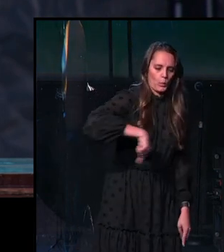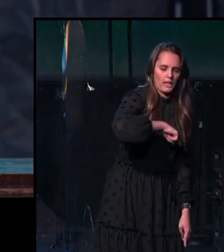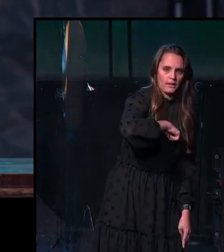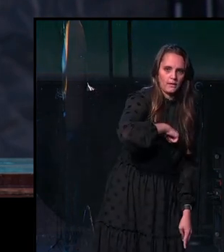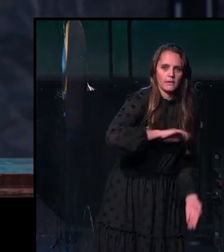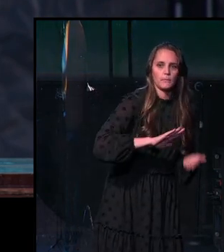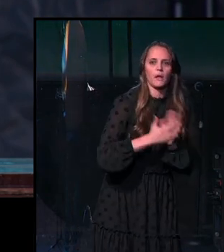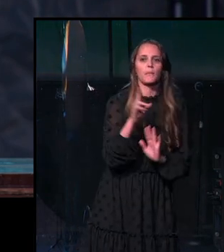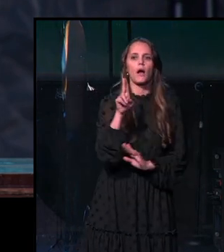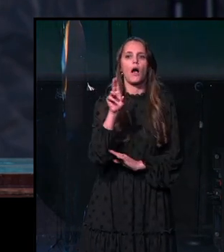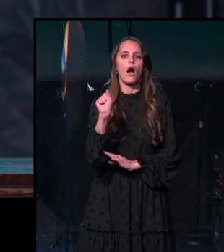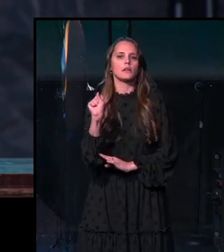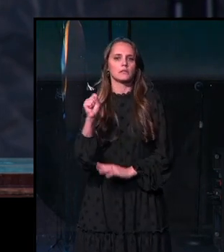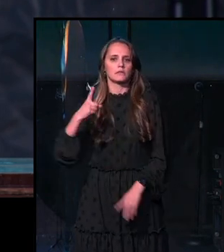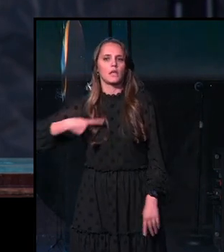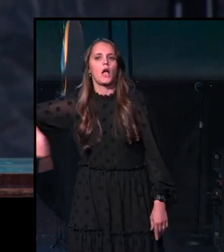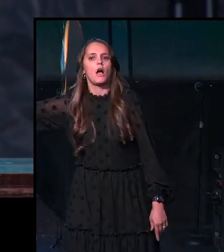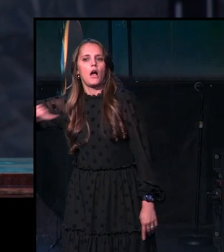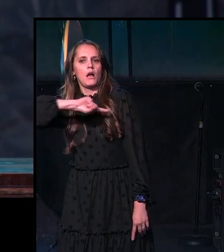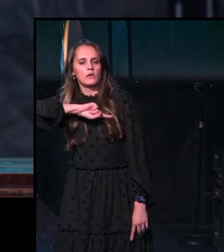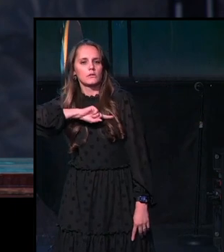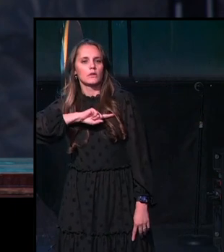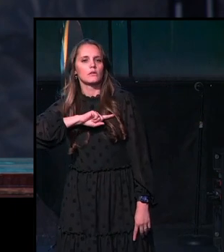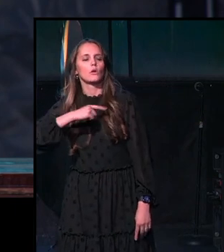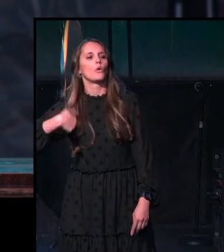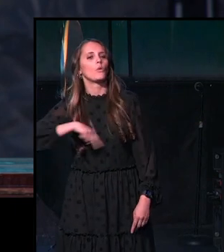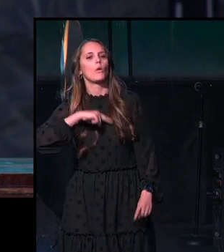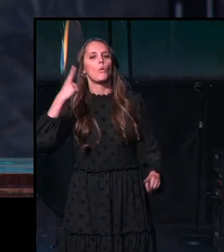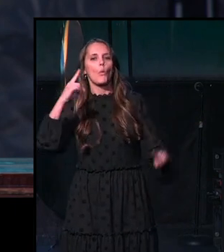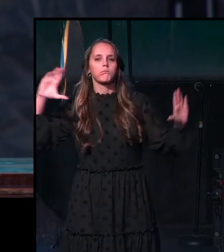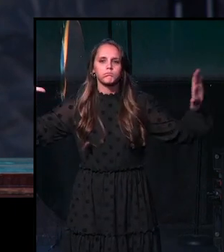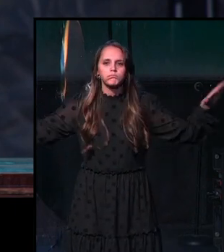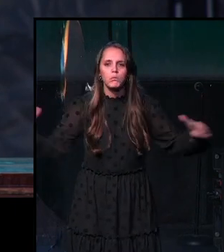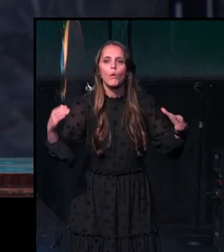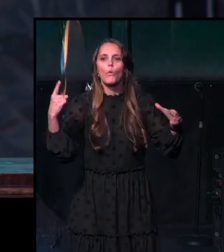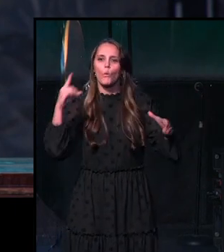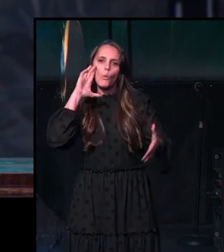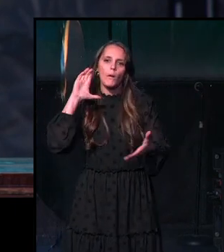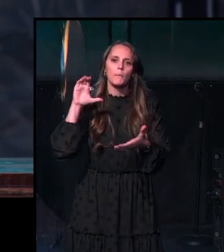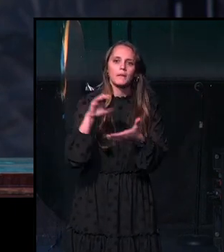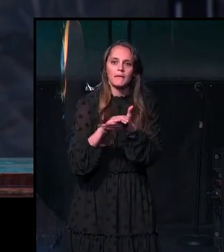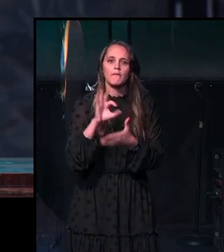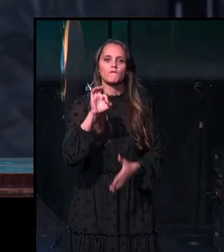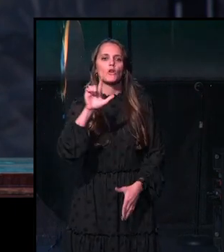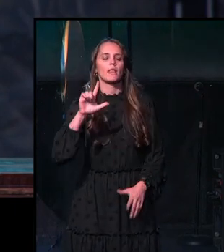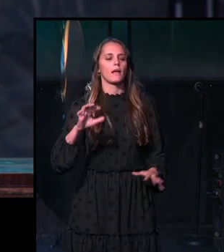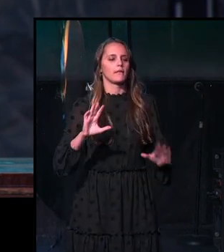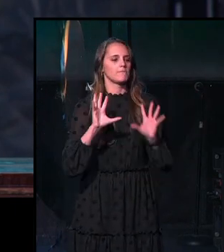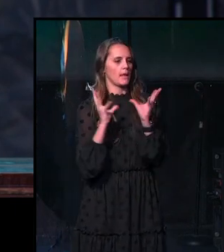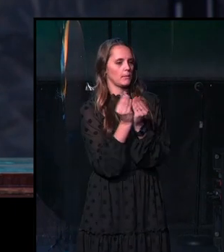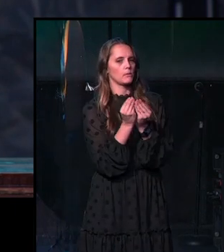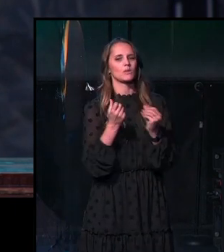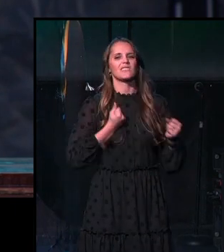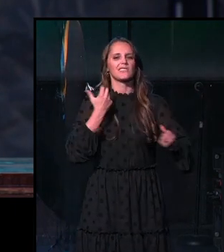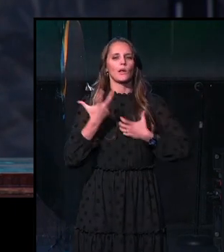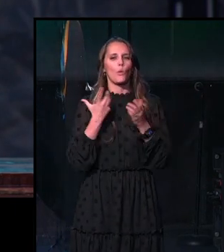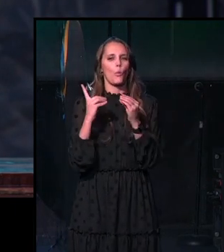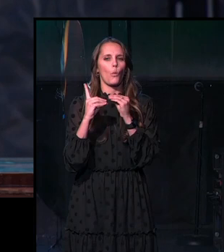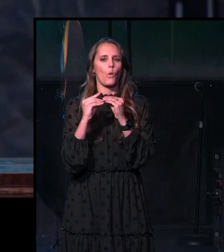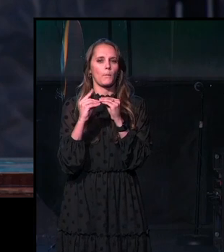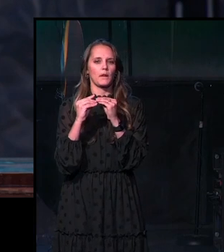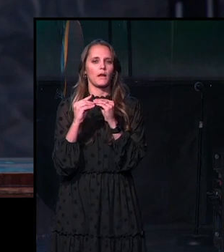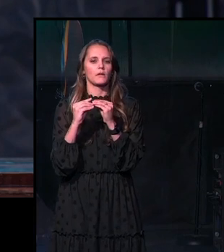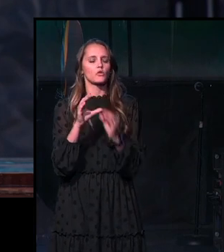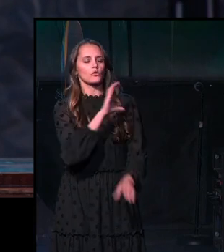and just sing this together as one body of believers, as our frontline family? Let's just sing it one more time together. Oh, Christ